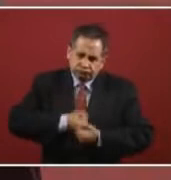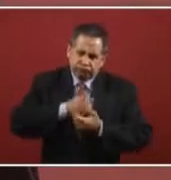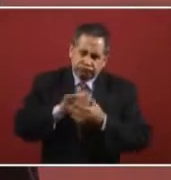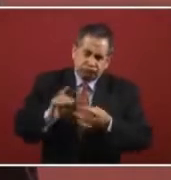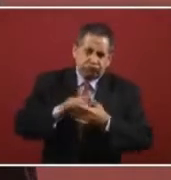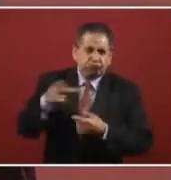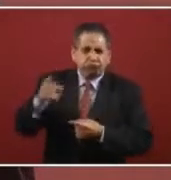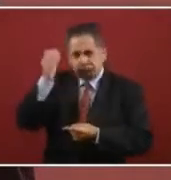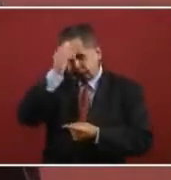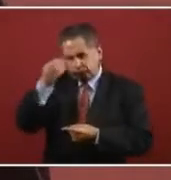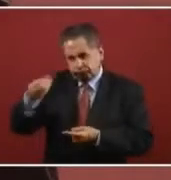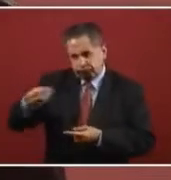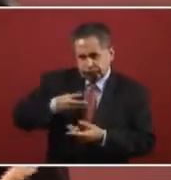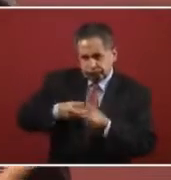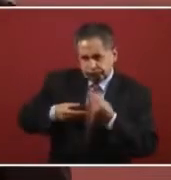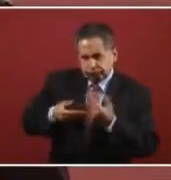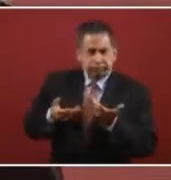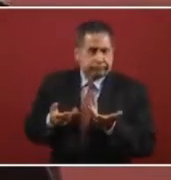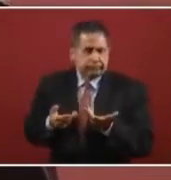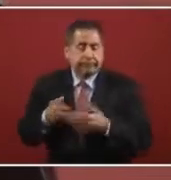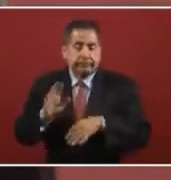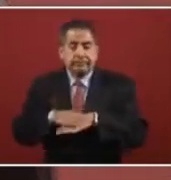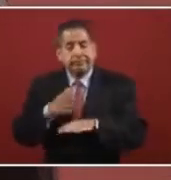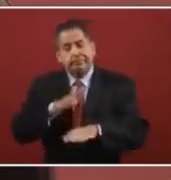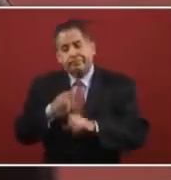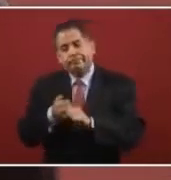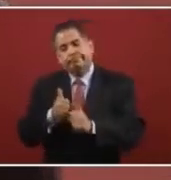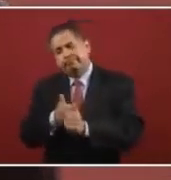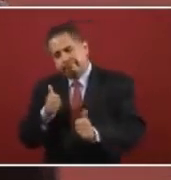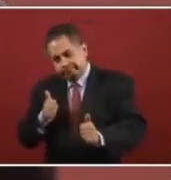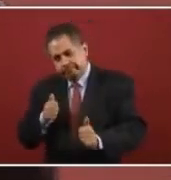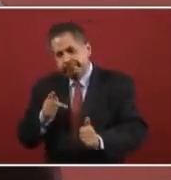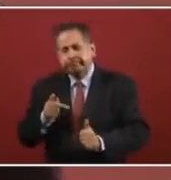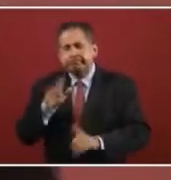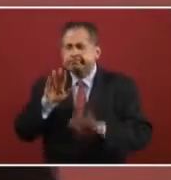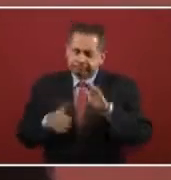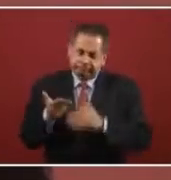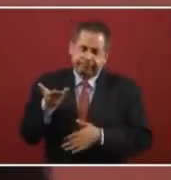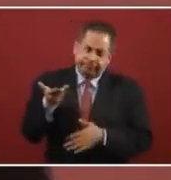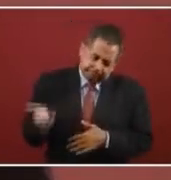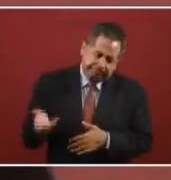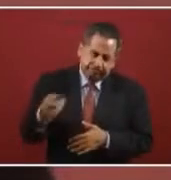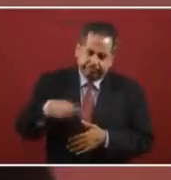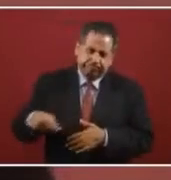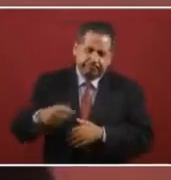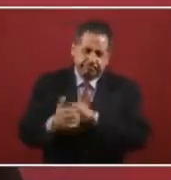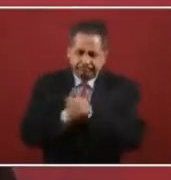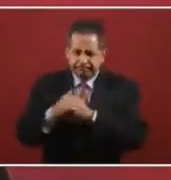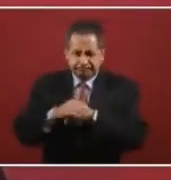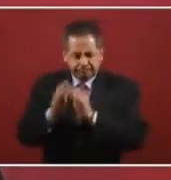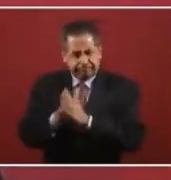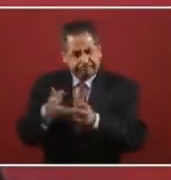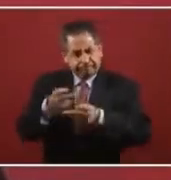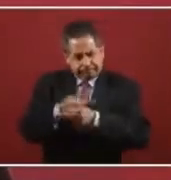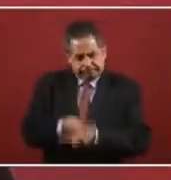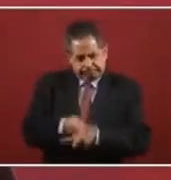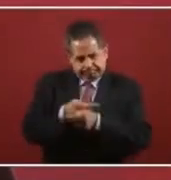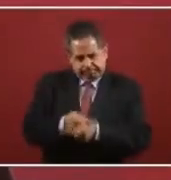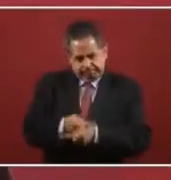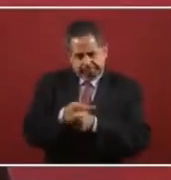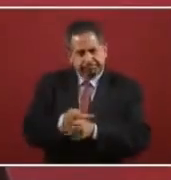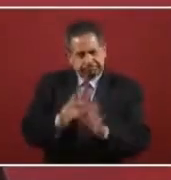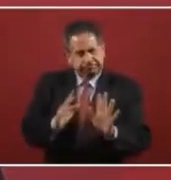they didn't used to have a place to give their point of view, so there's things that are way behind. All these citizens that are coming